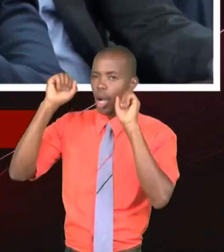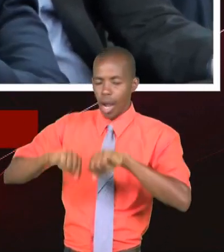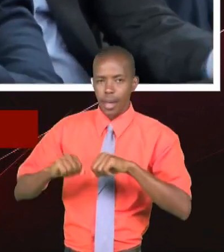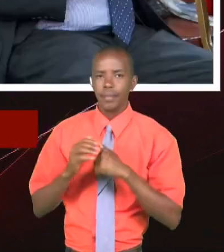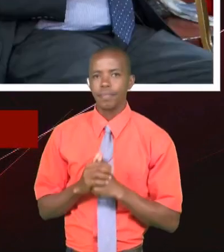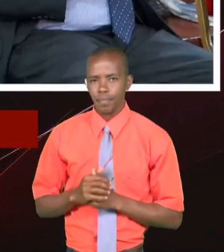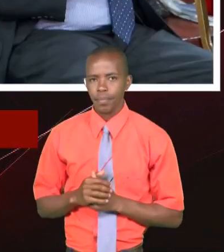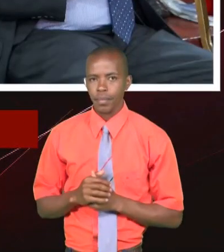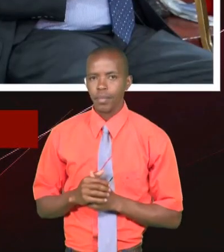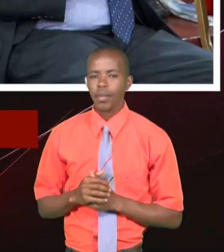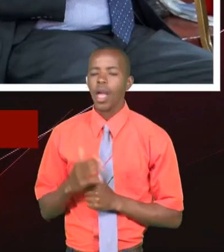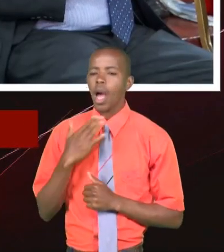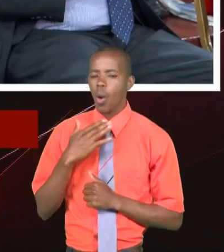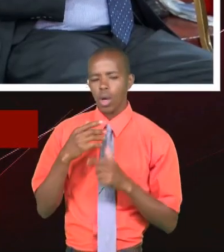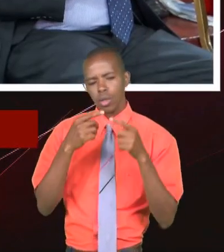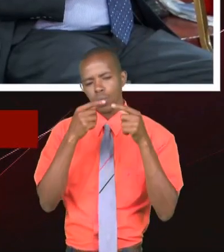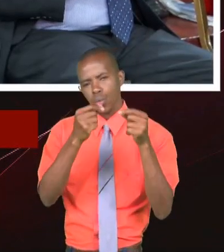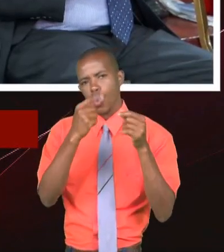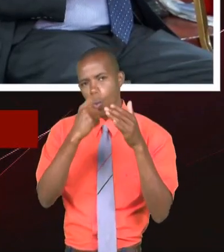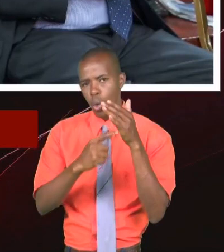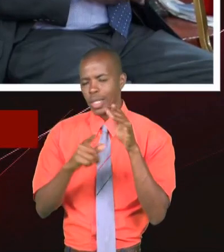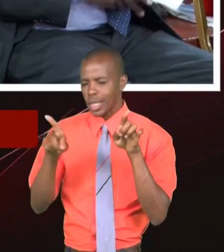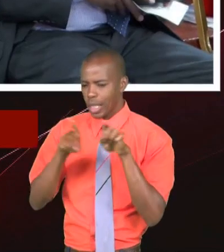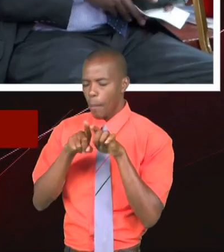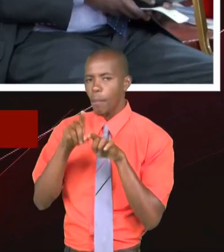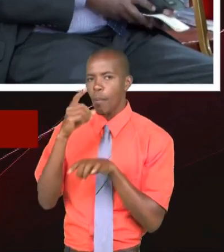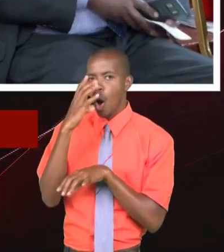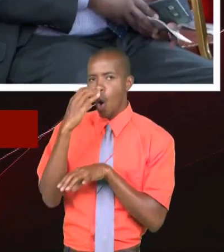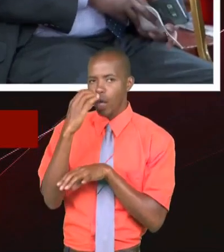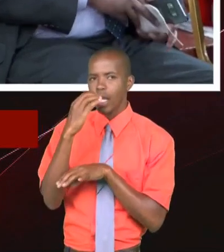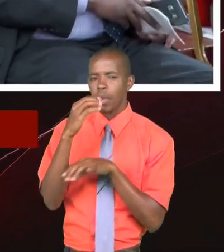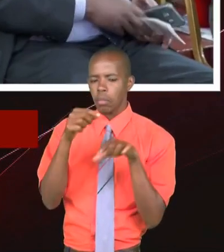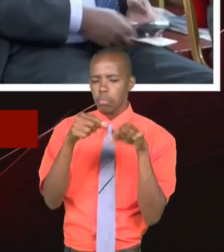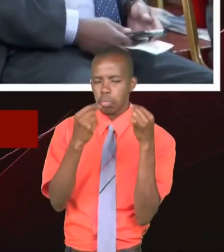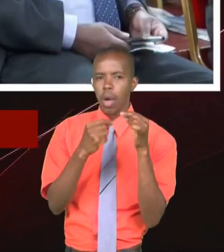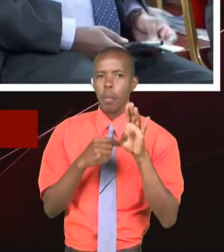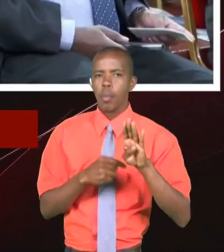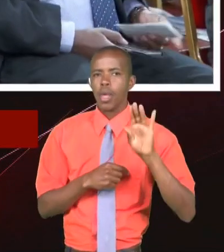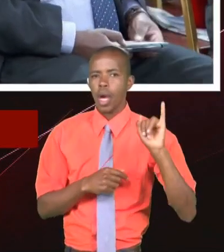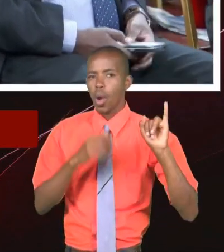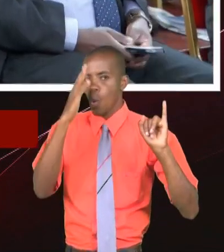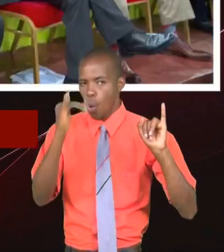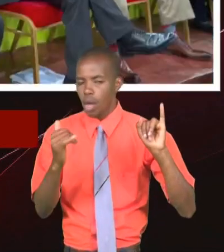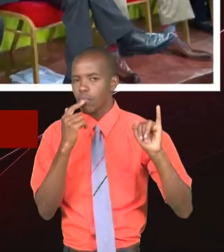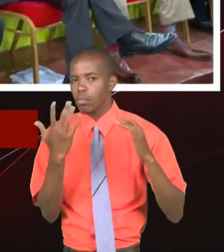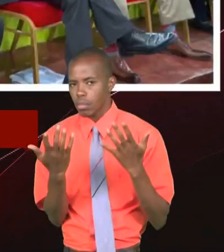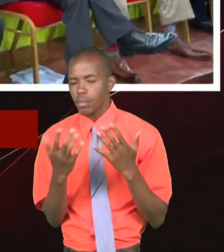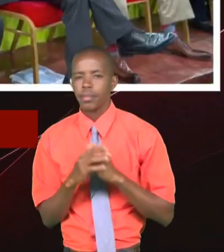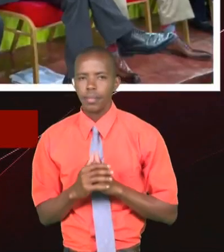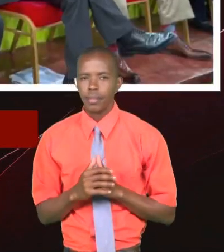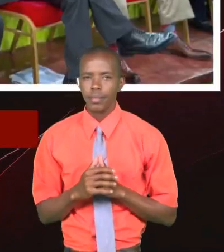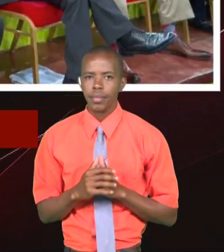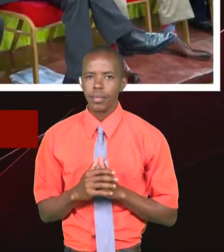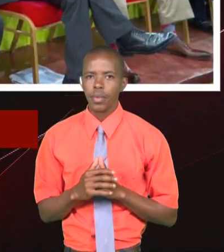talk. For your information, the same ODM, they're the one killing the BBI. Because now they are saying,